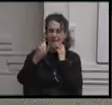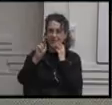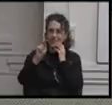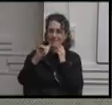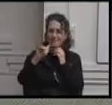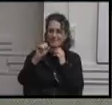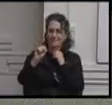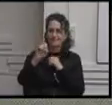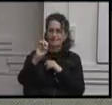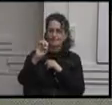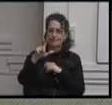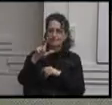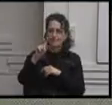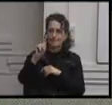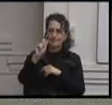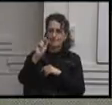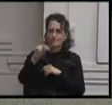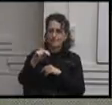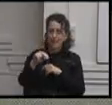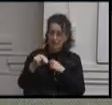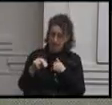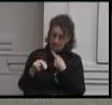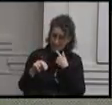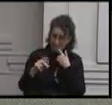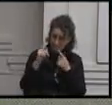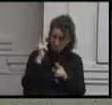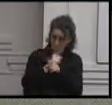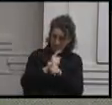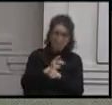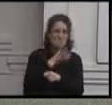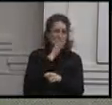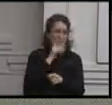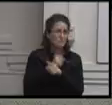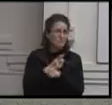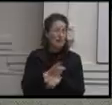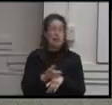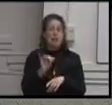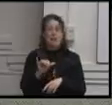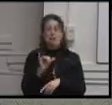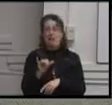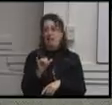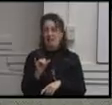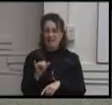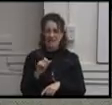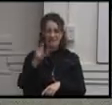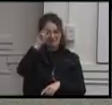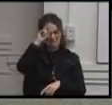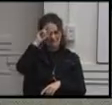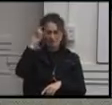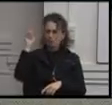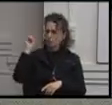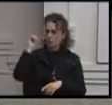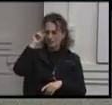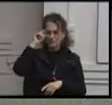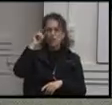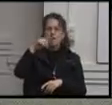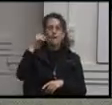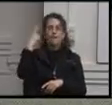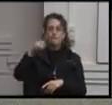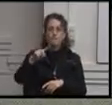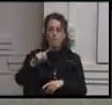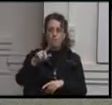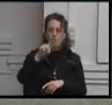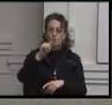Kiziltan? Yes. Really? The right emphasis? Yeah. Okay. Holly Kiziltan. And Michael Kiziltan for the Turquoise Grill located